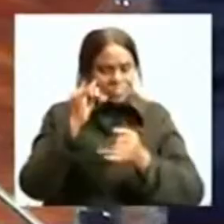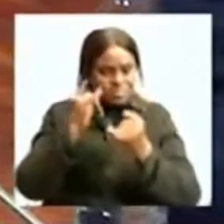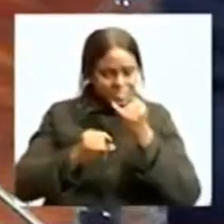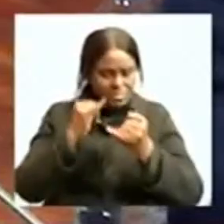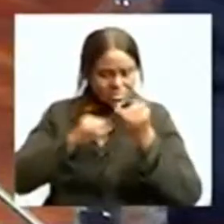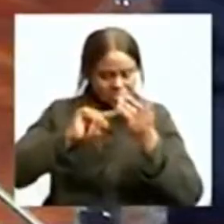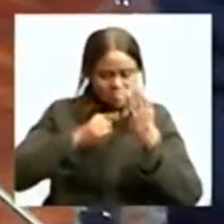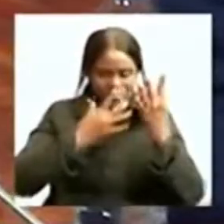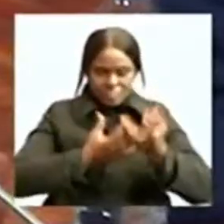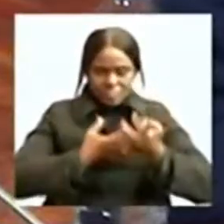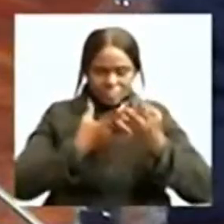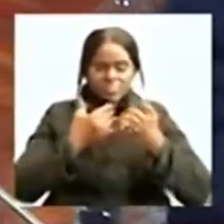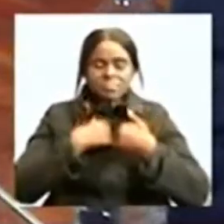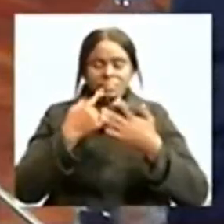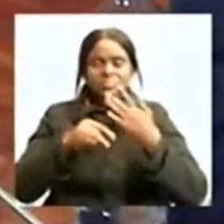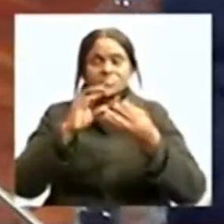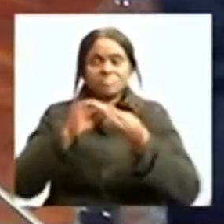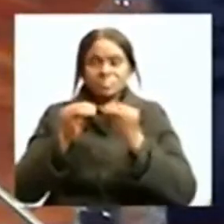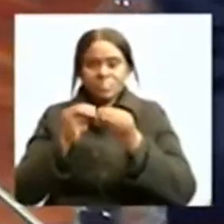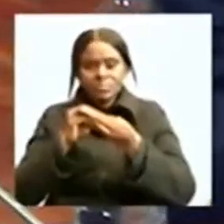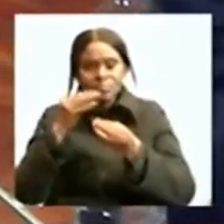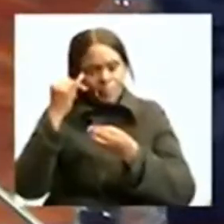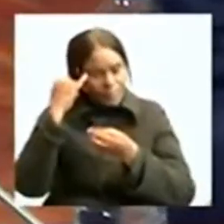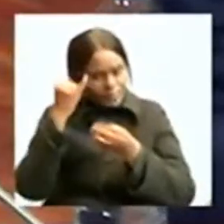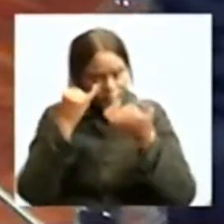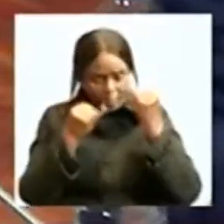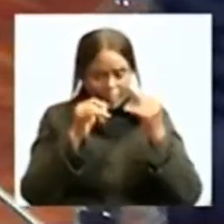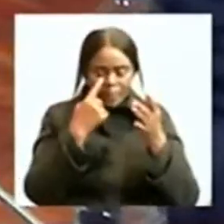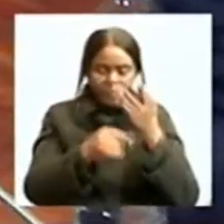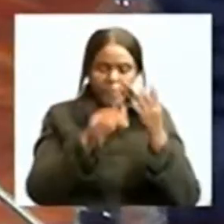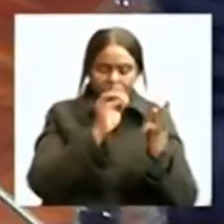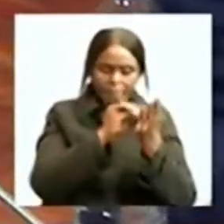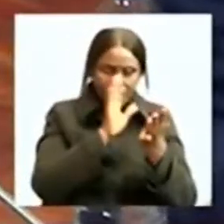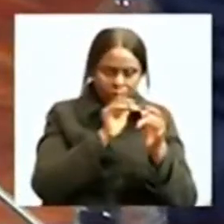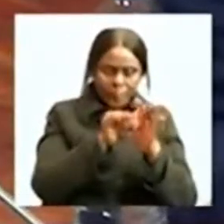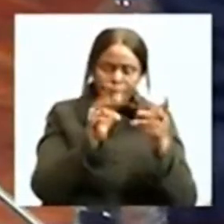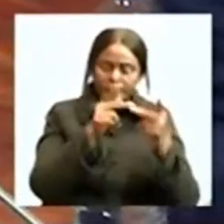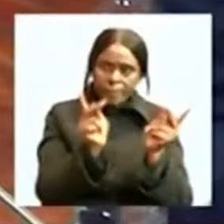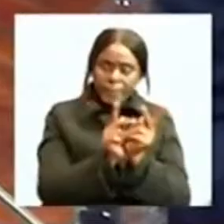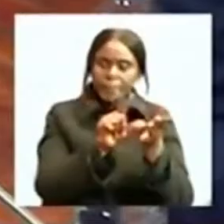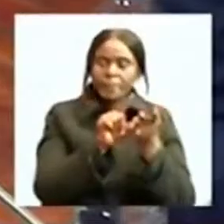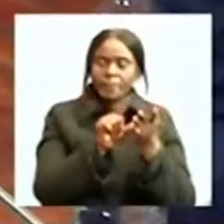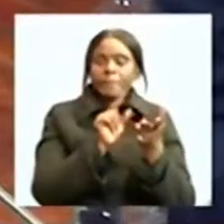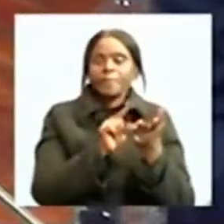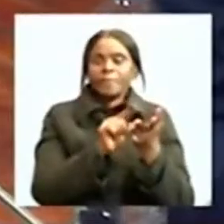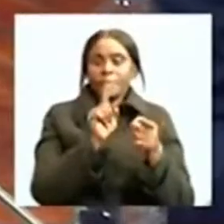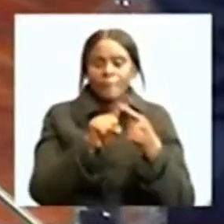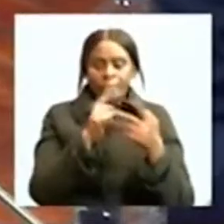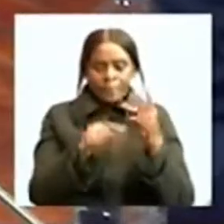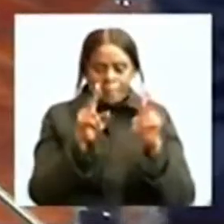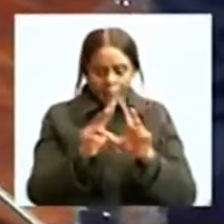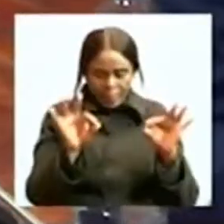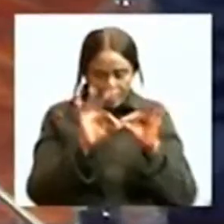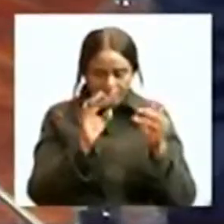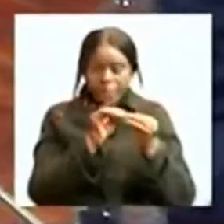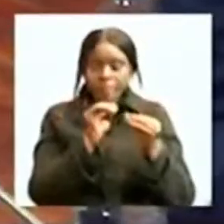was raised, that there are a number of initiatives that have been put in place in terms of loan recovery. But